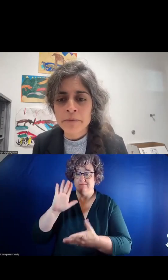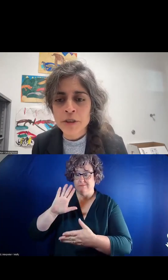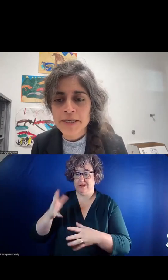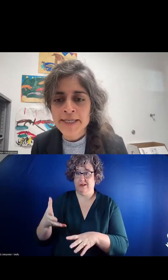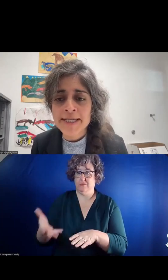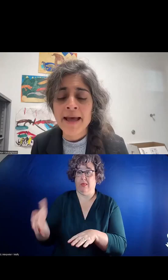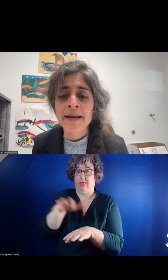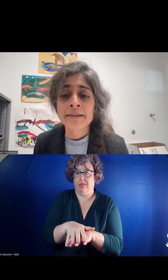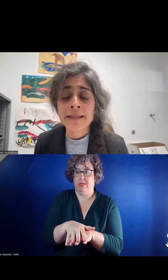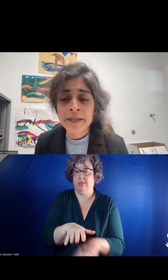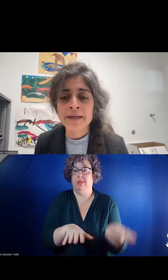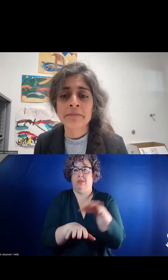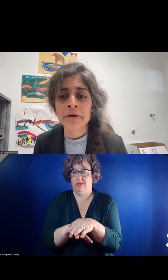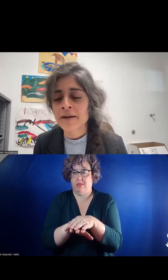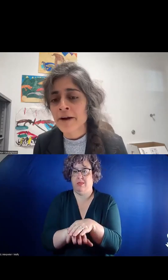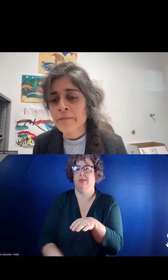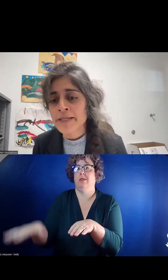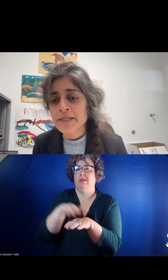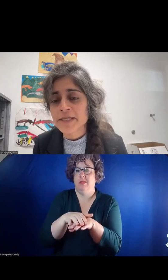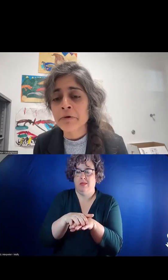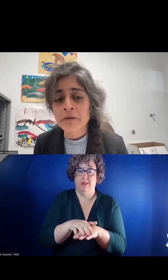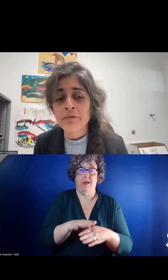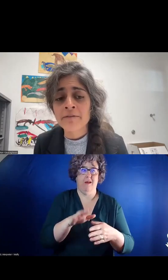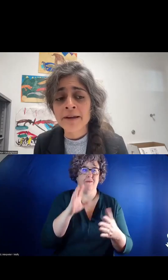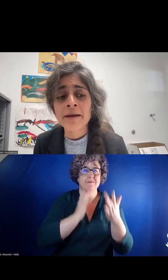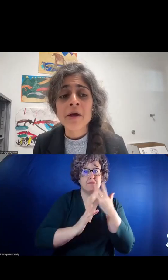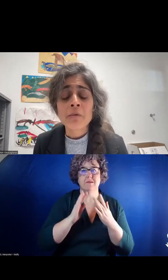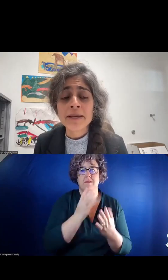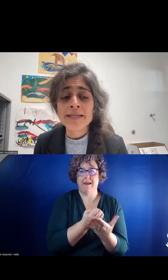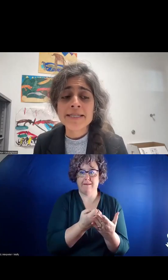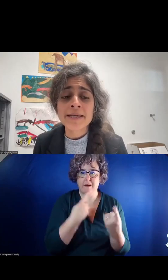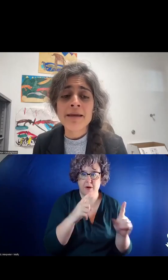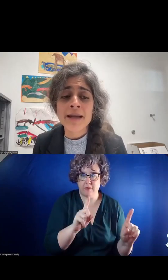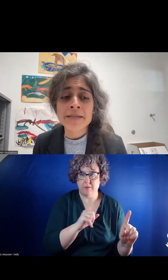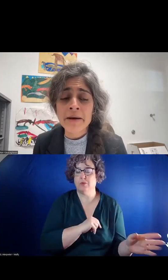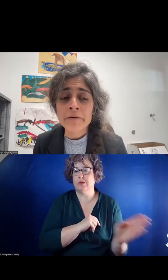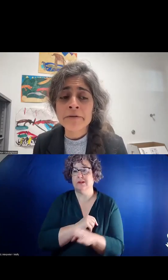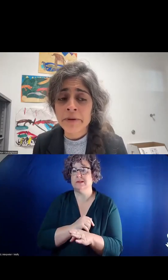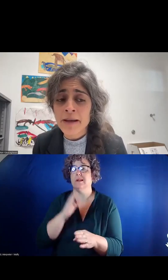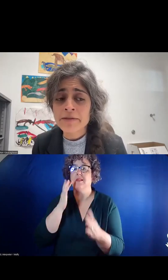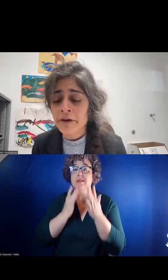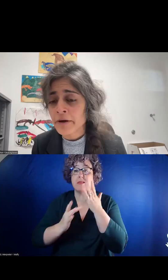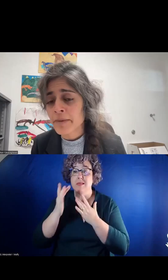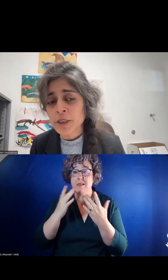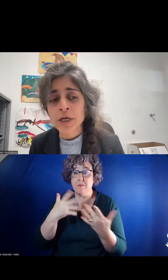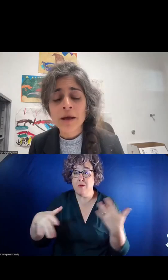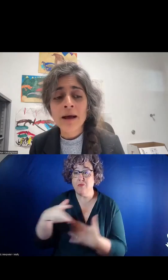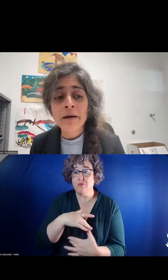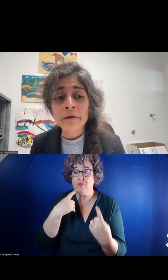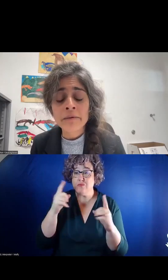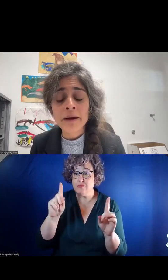social opportunities and limited community environments to support thriving, we can see that tobacco use becomes very